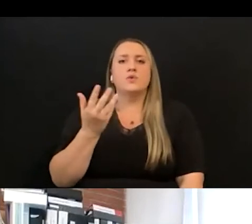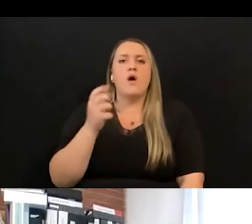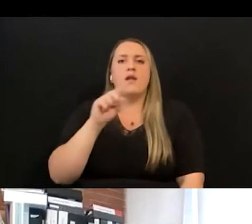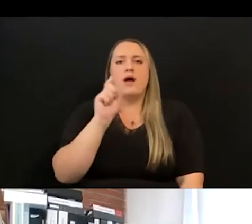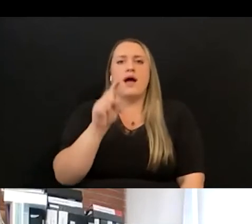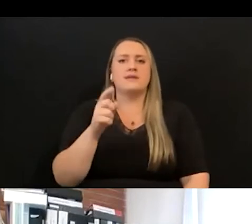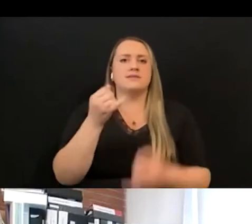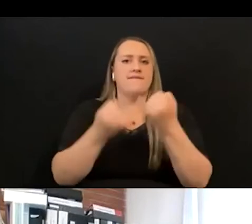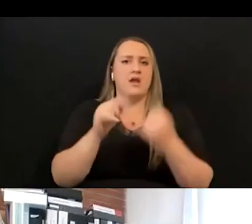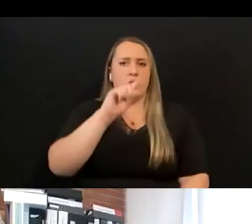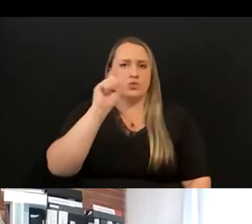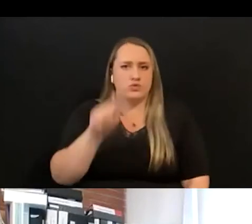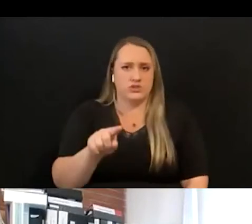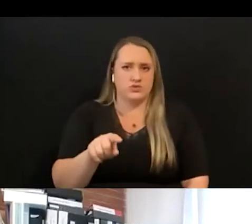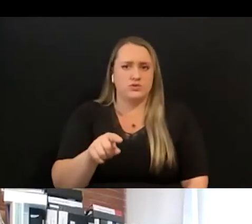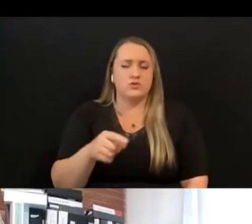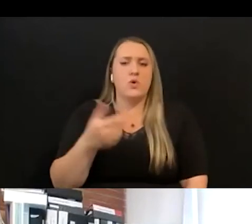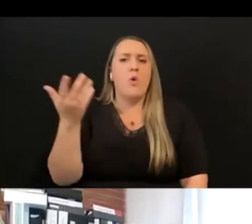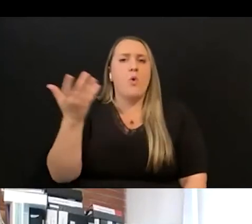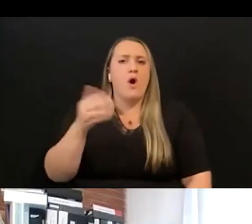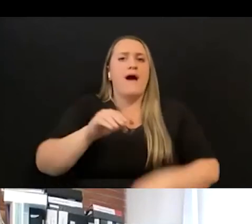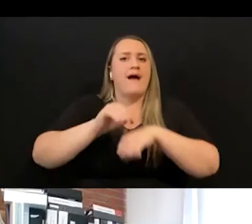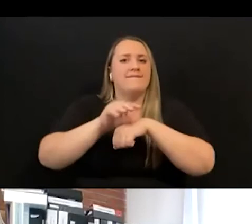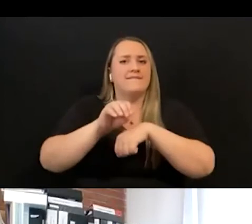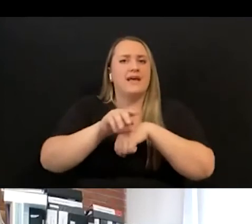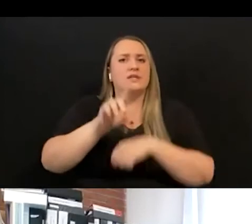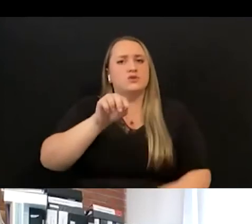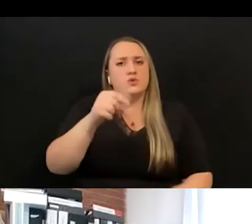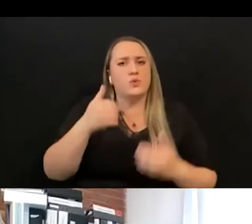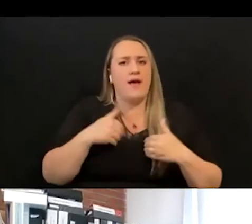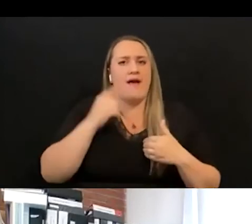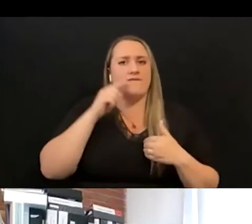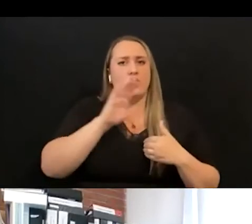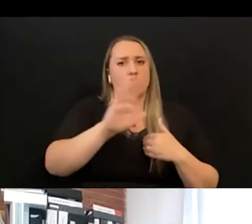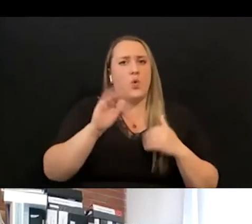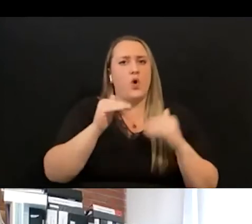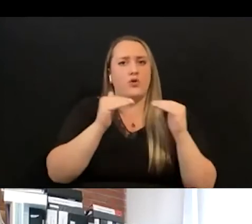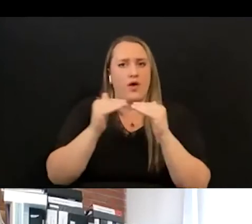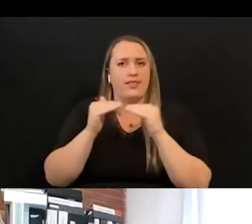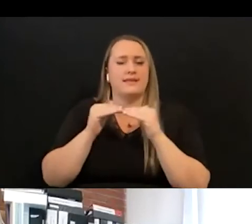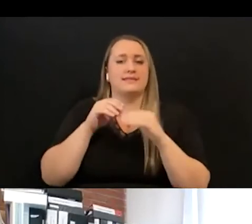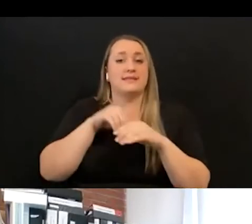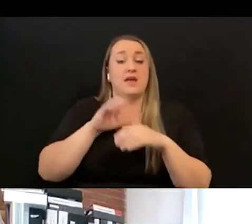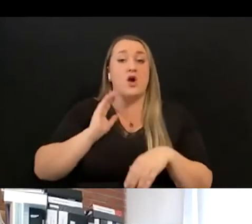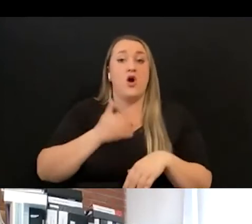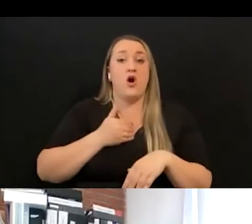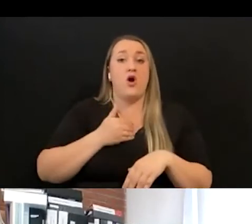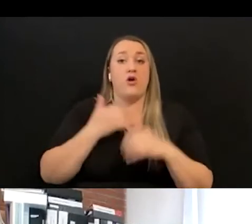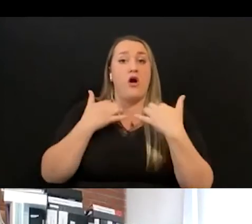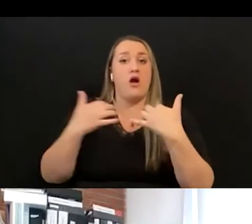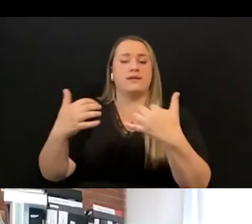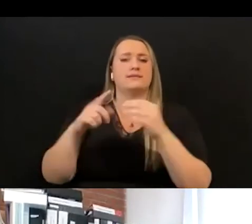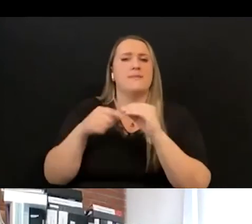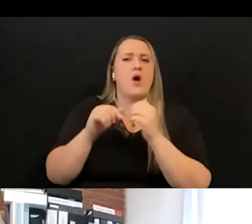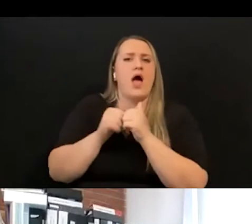final question. What advice do you have for your colleagues in our audience about how to try